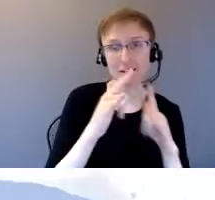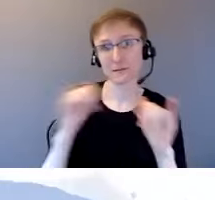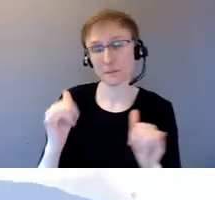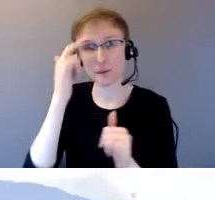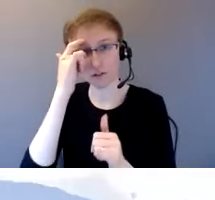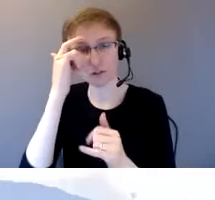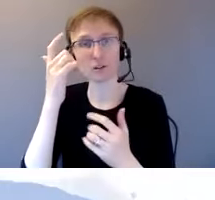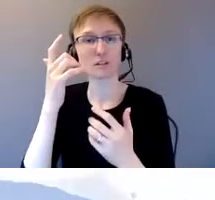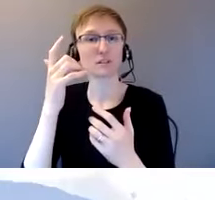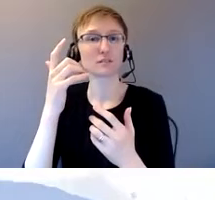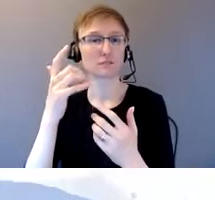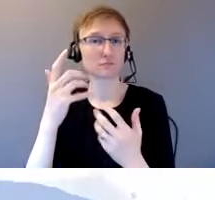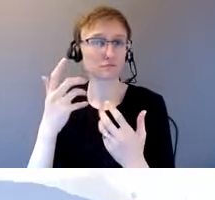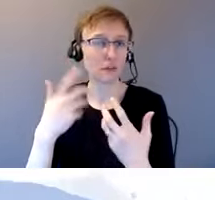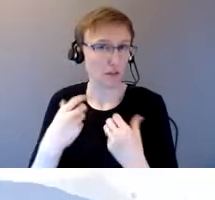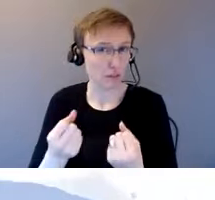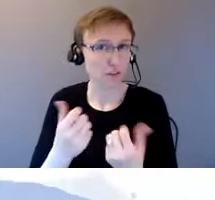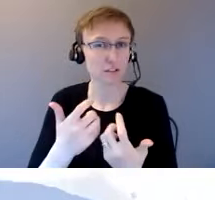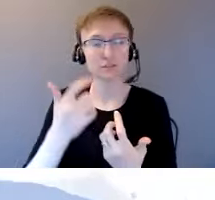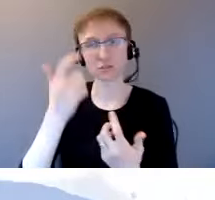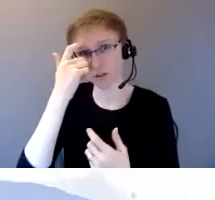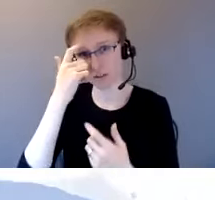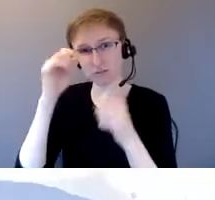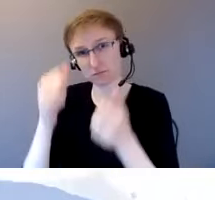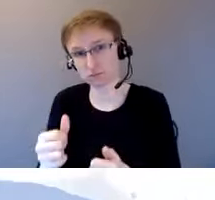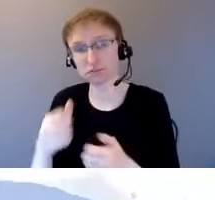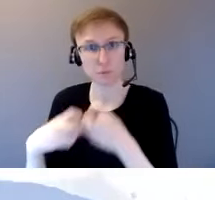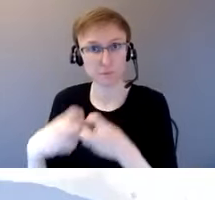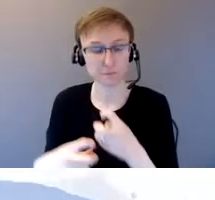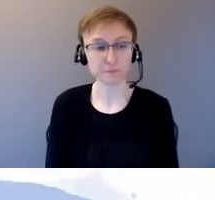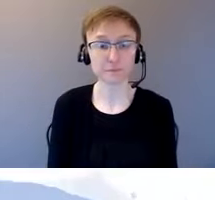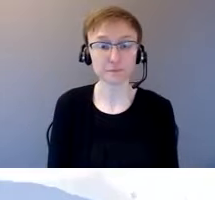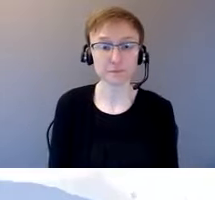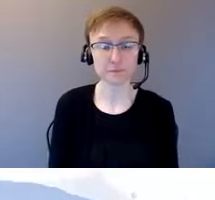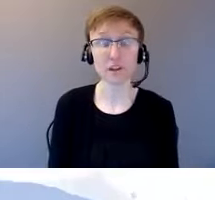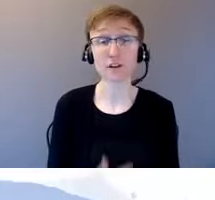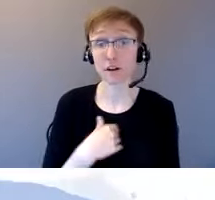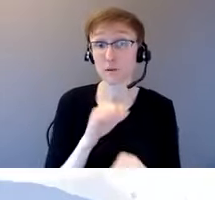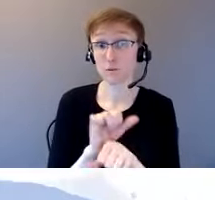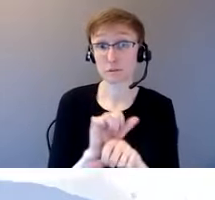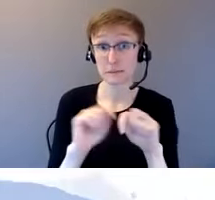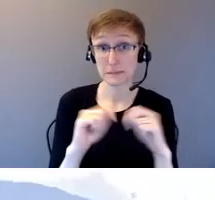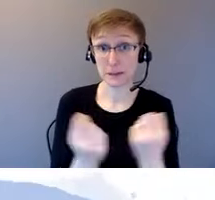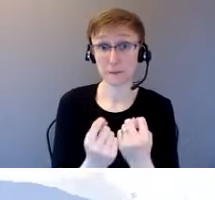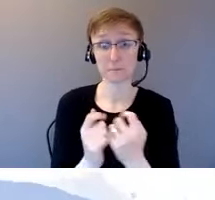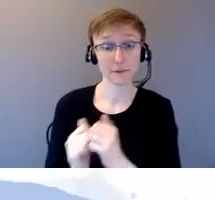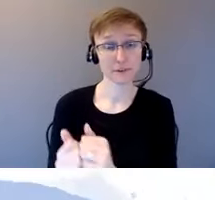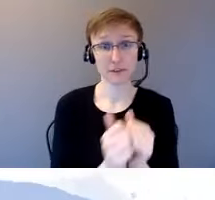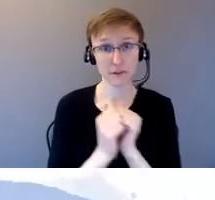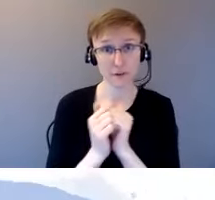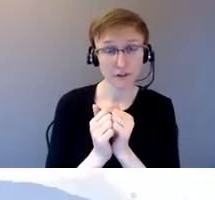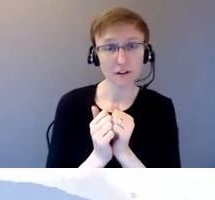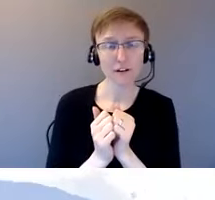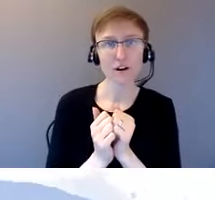And we also, similar to how I work in a multidisciplinary team, we often also think of the patient